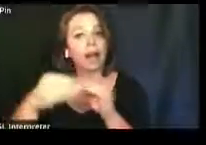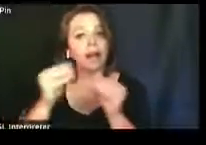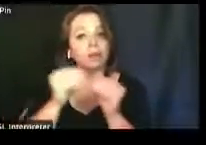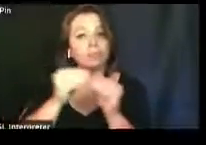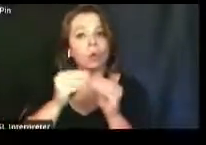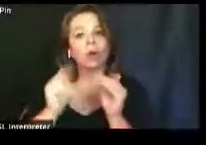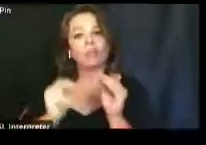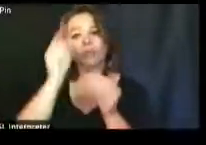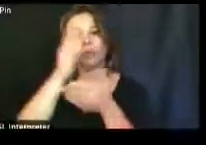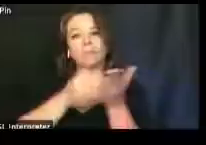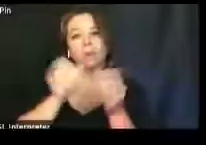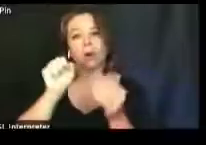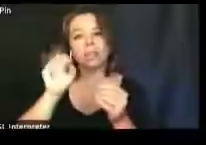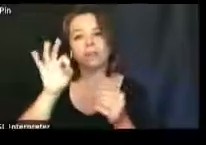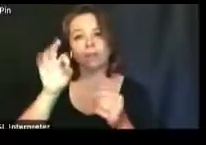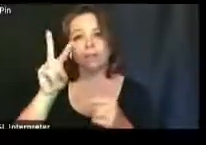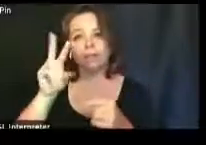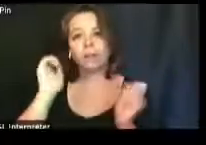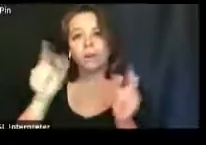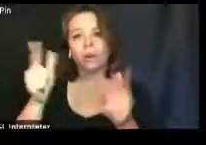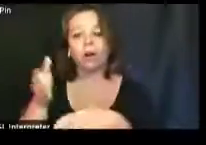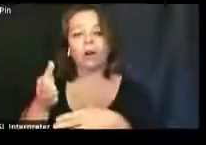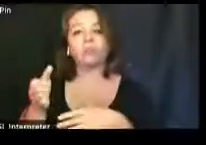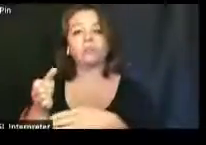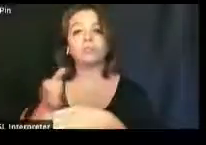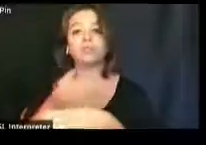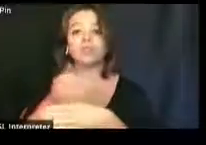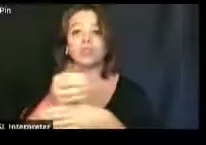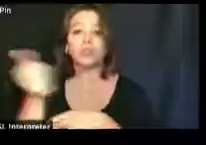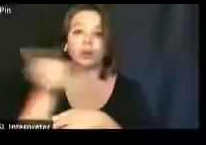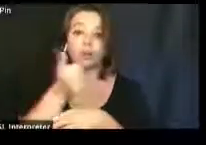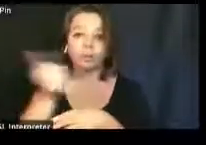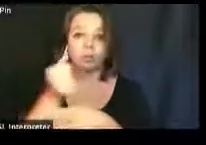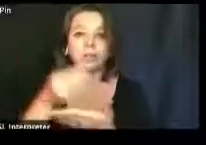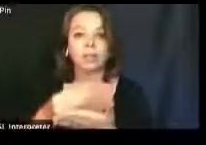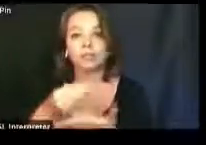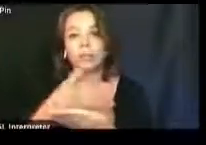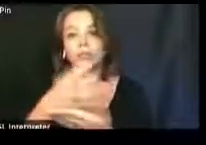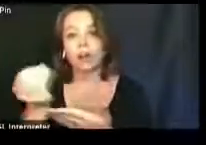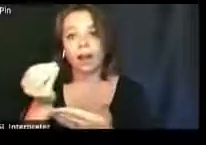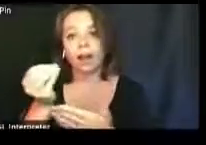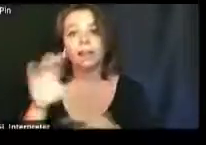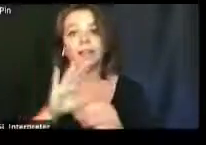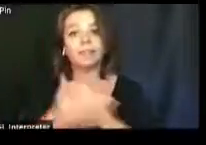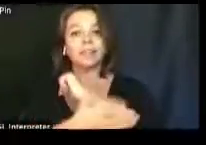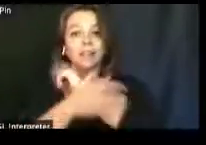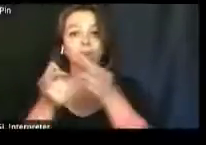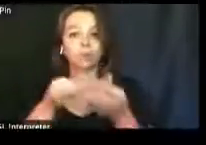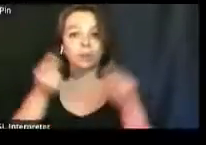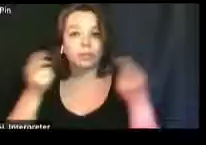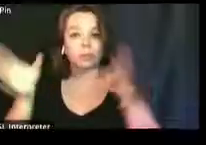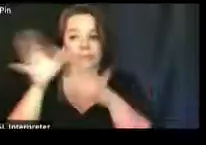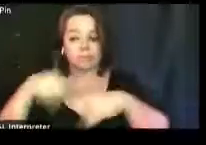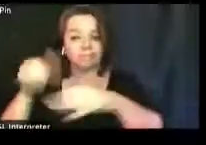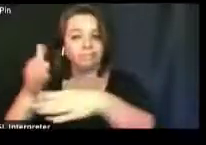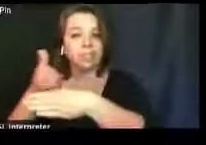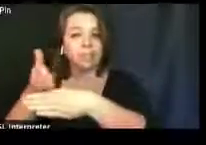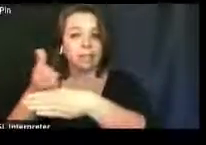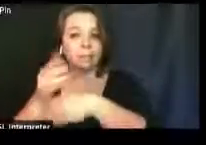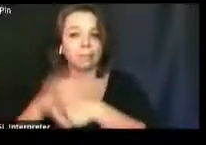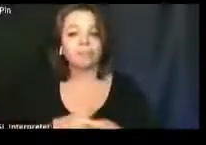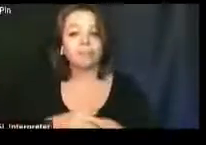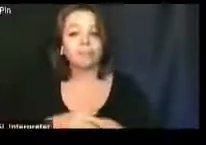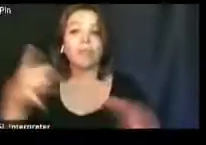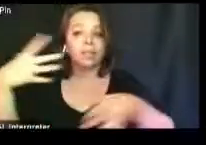Valley, which all share commuting infrastructure and county resources in common. 30 seconds. In summary, the 25th